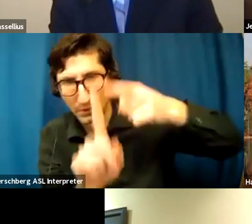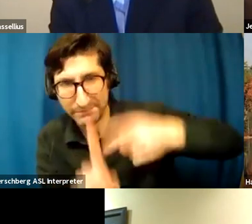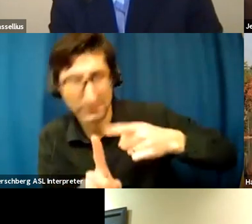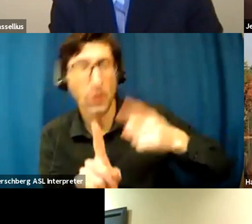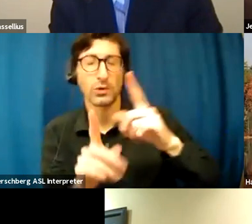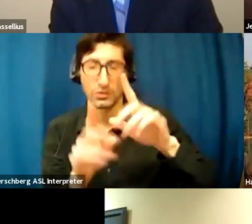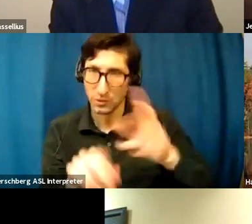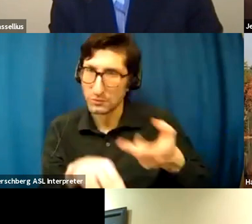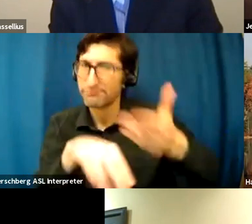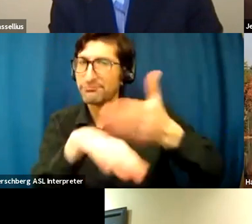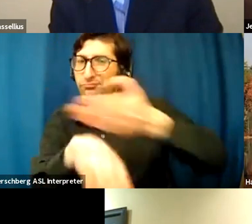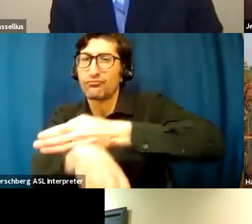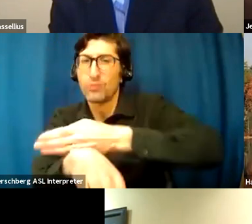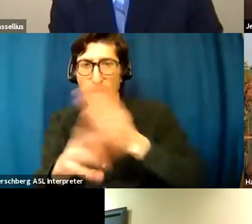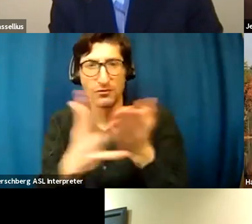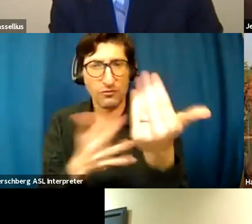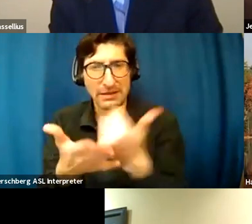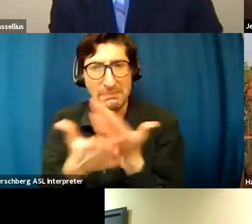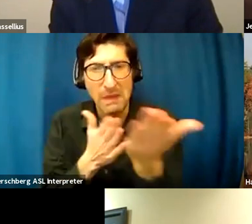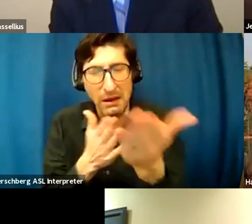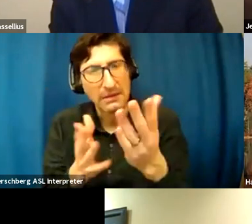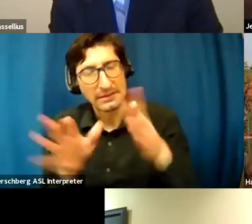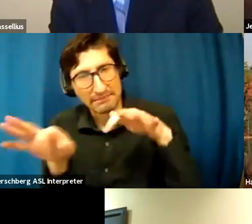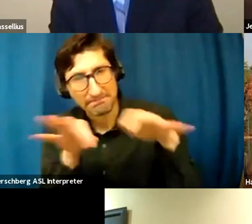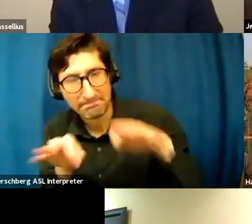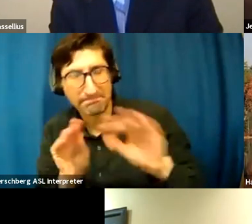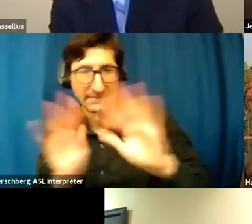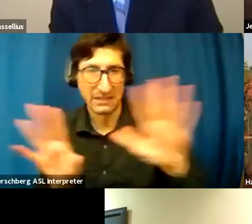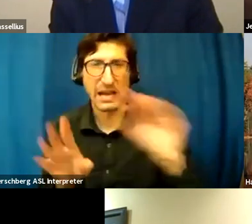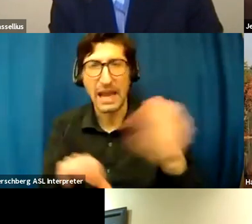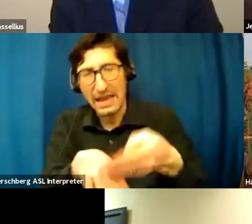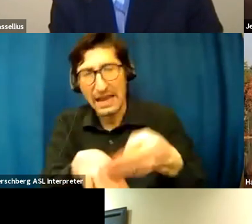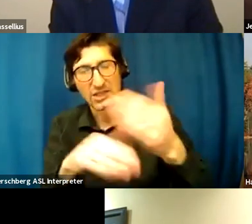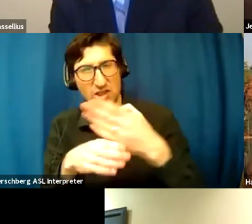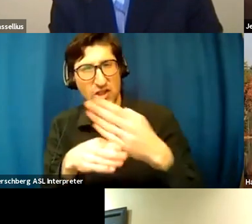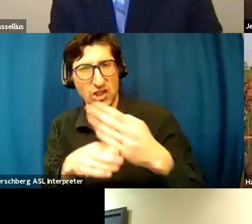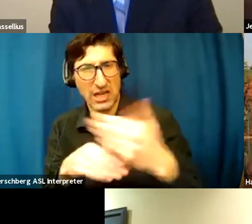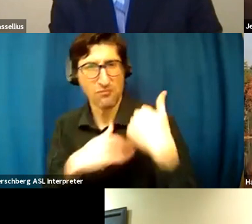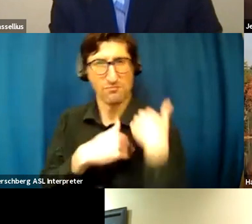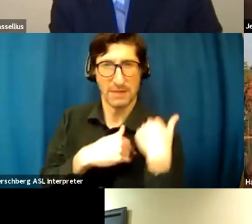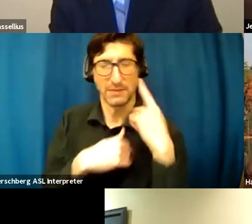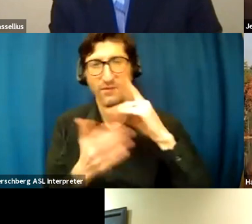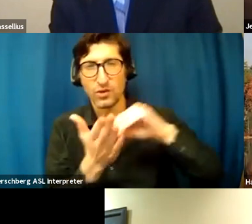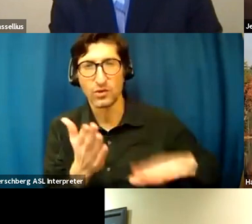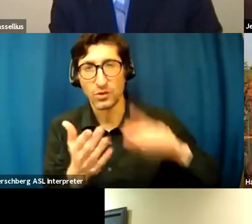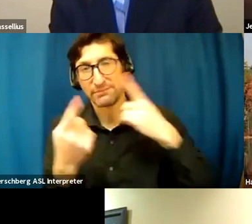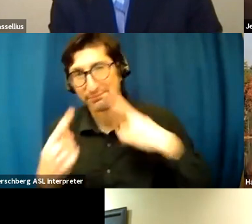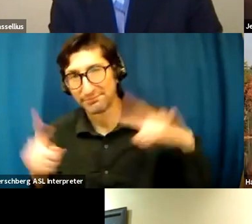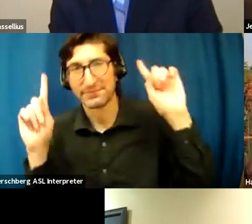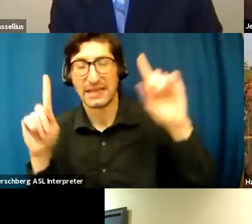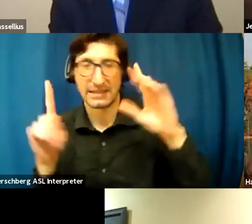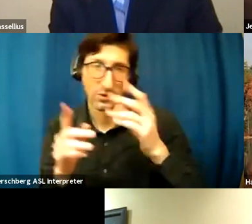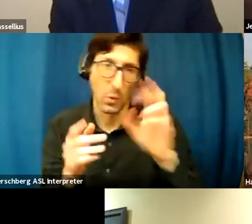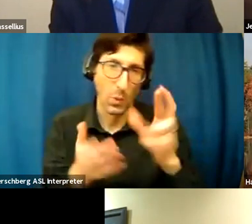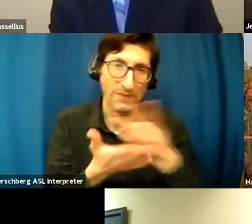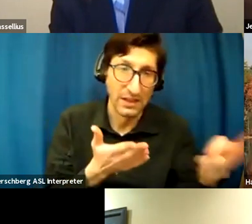transparency, and share accountability for student outcomes. We will spend time during upcoming meetings